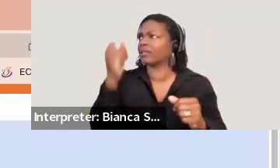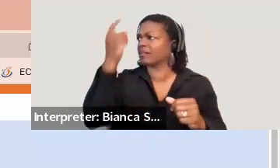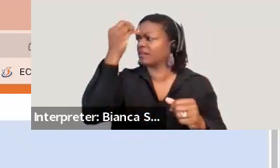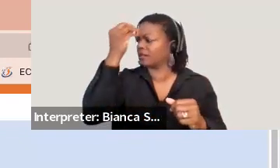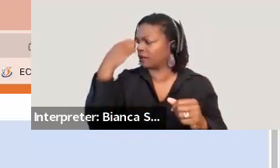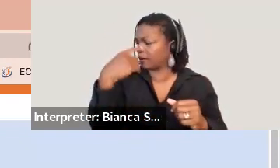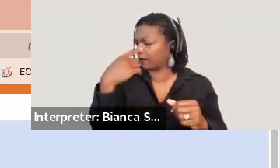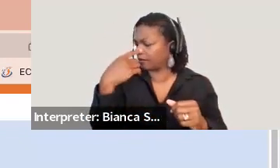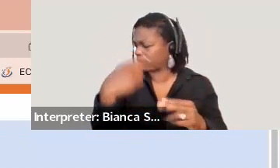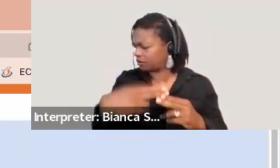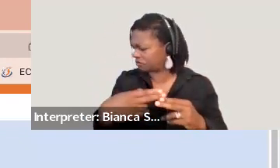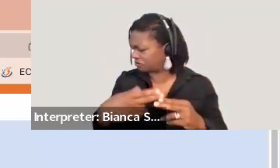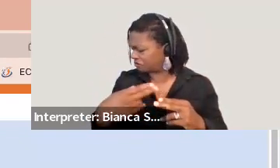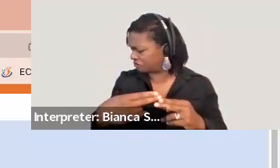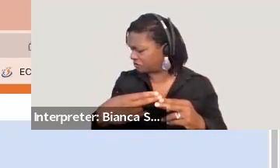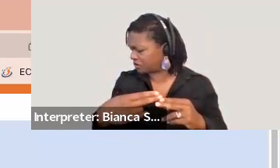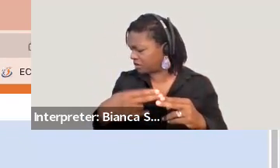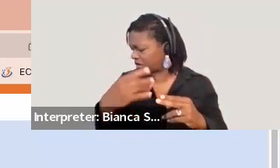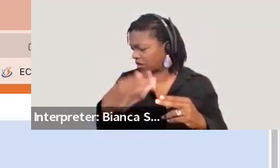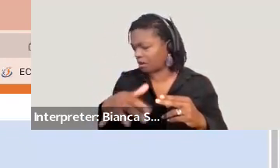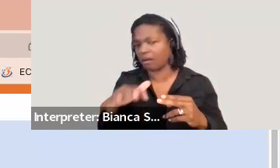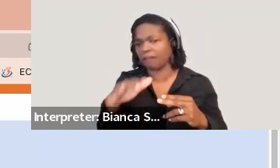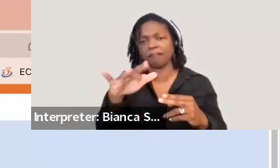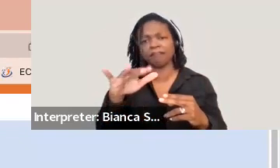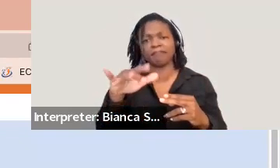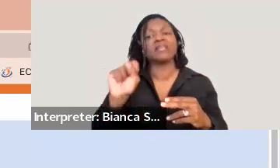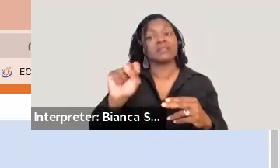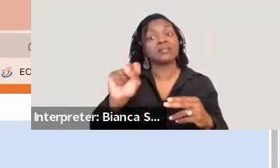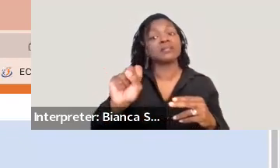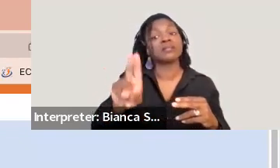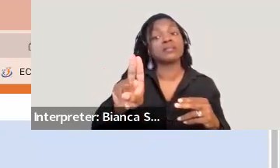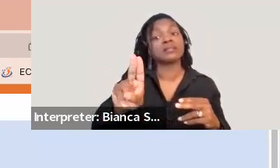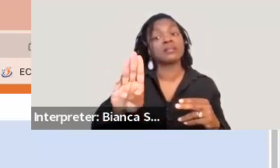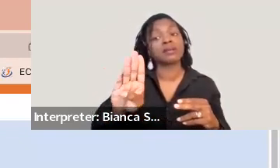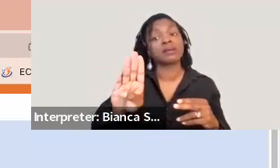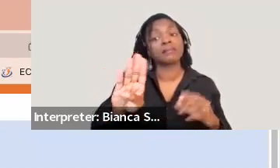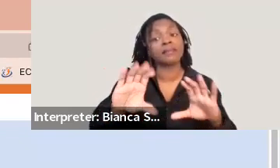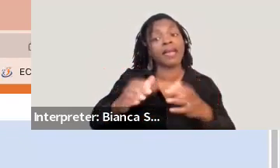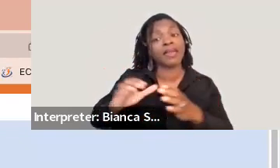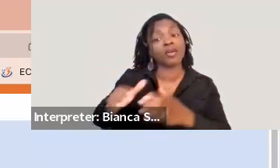called, like subcategories to look at. So it's not just,